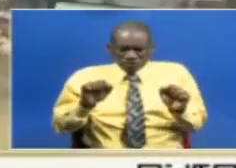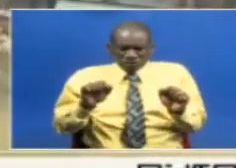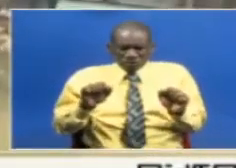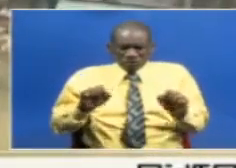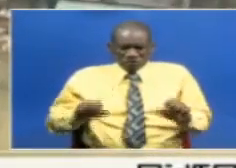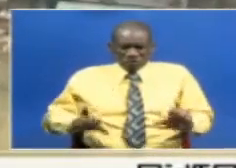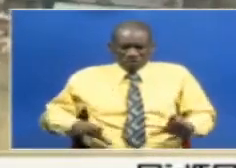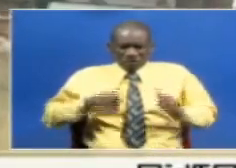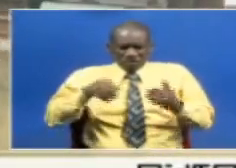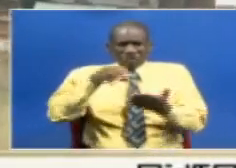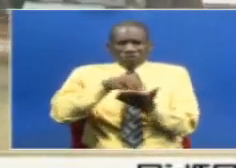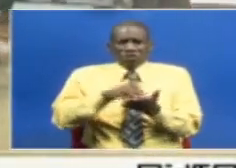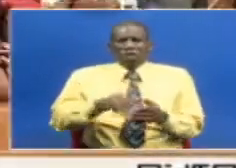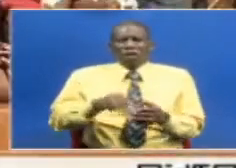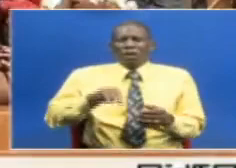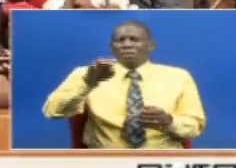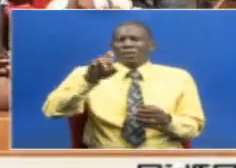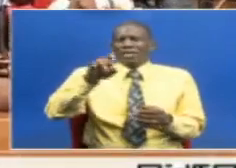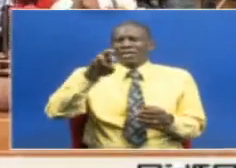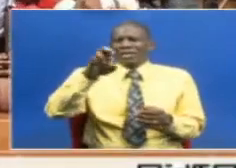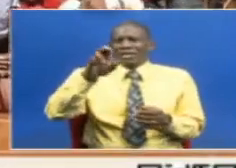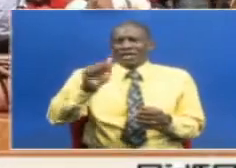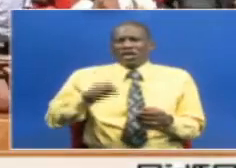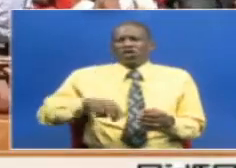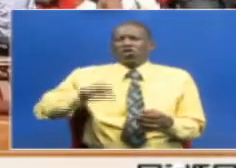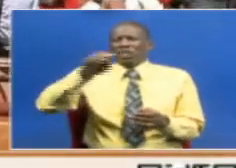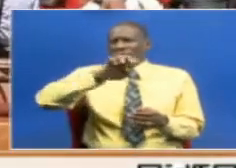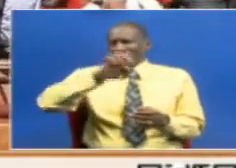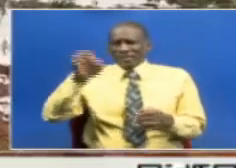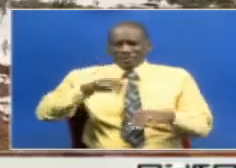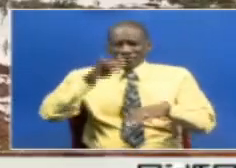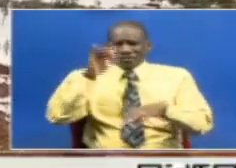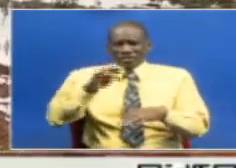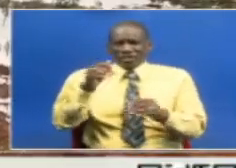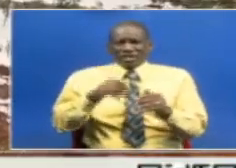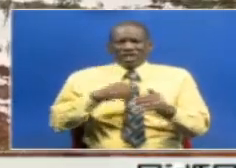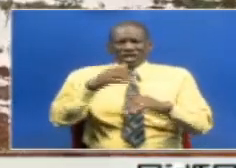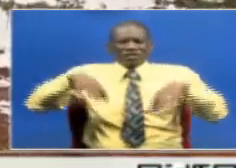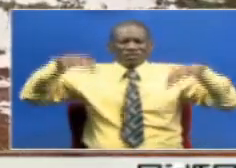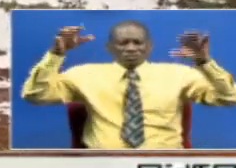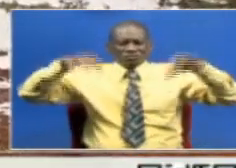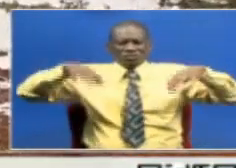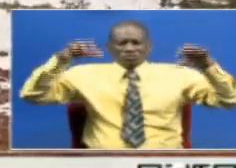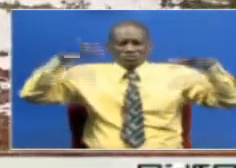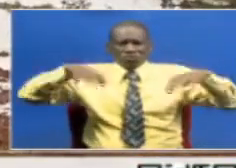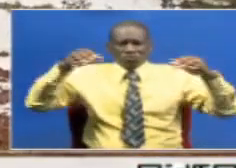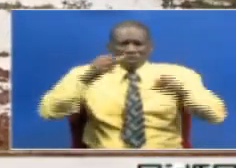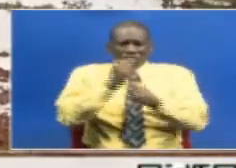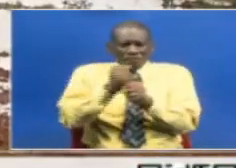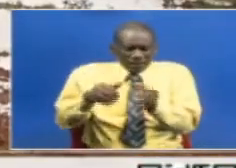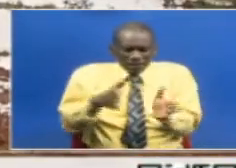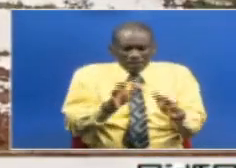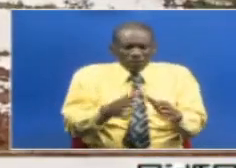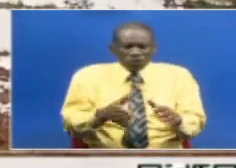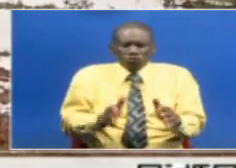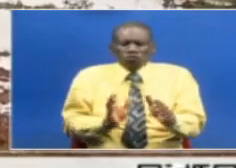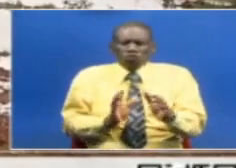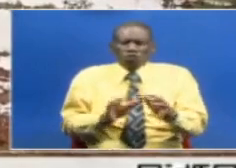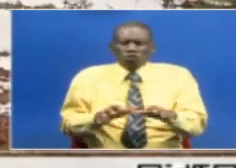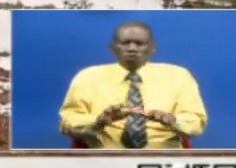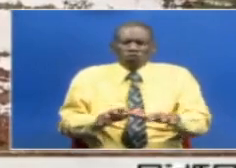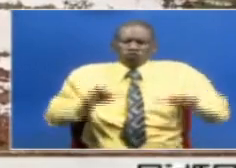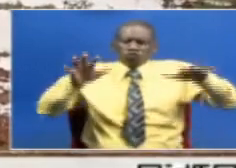and Mandera East remain the most affected, following the heavy rains that led to River Dawa busting its banks and flooding all nearby